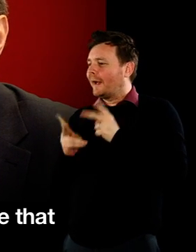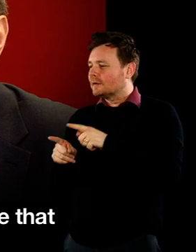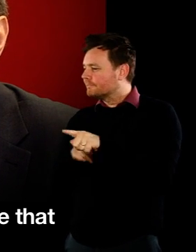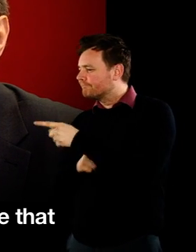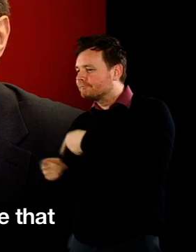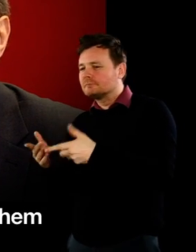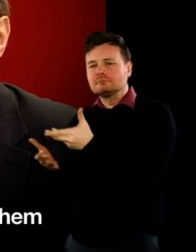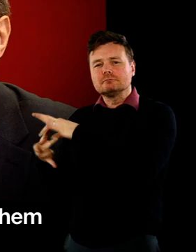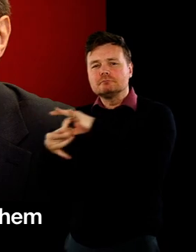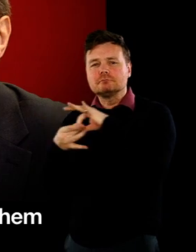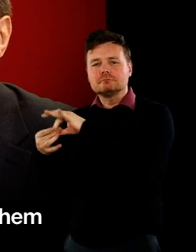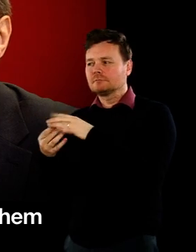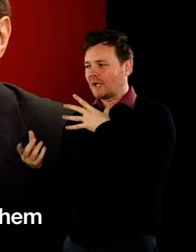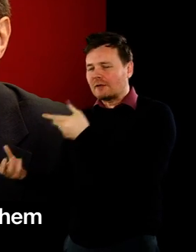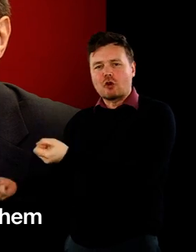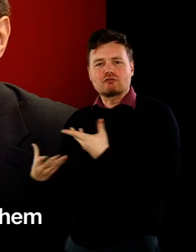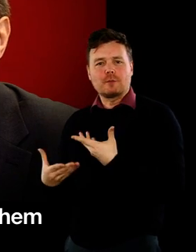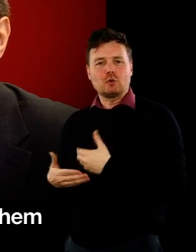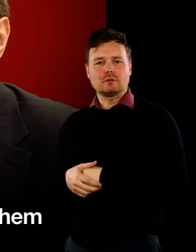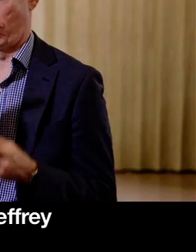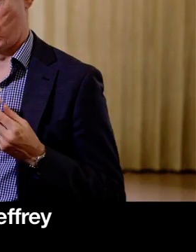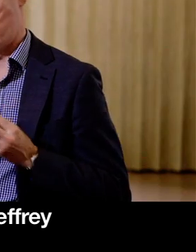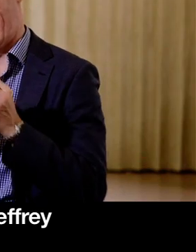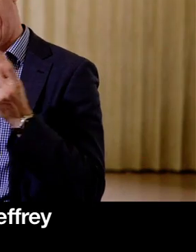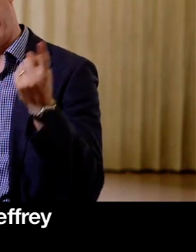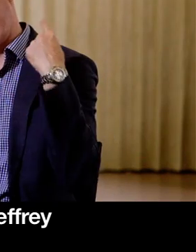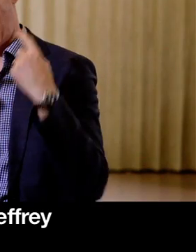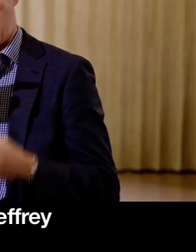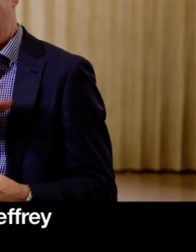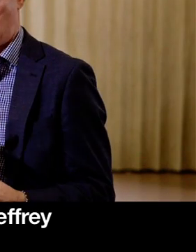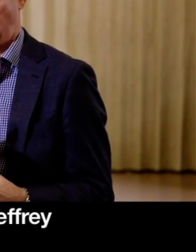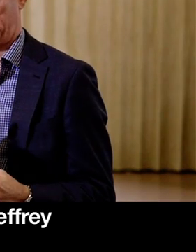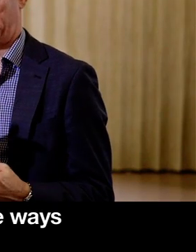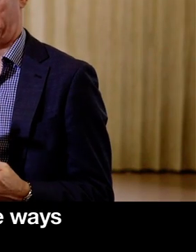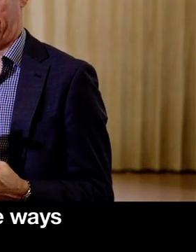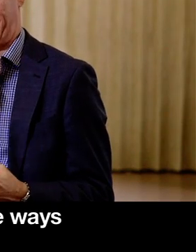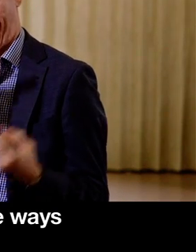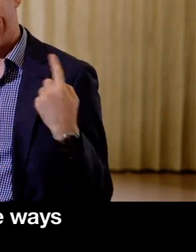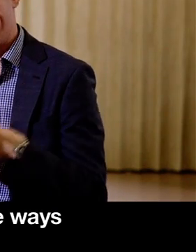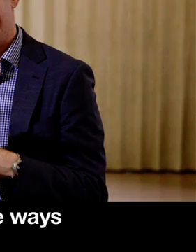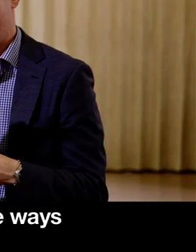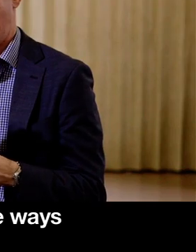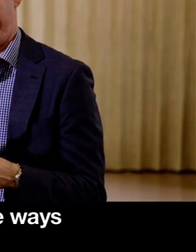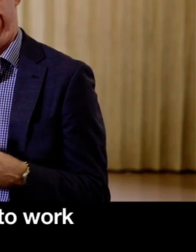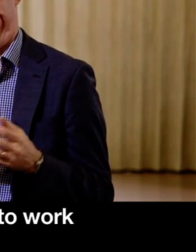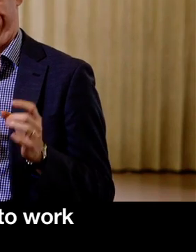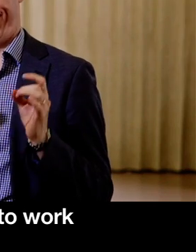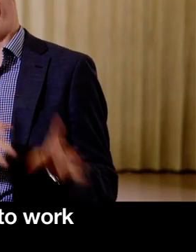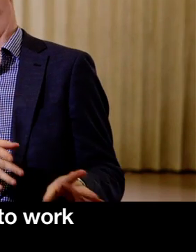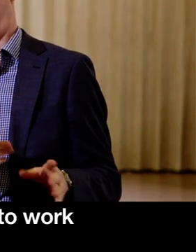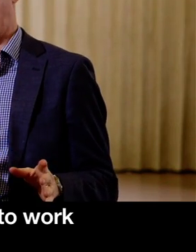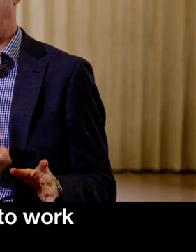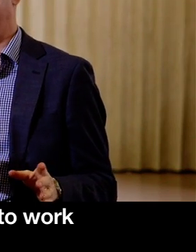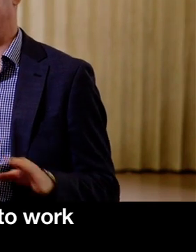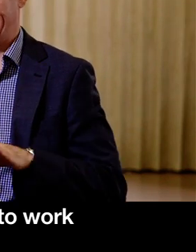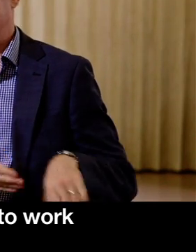ways to make that contribution very meaningful for them. When we set up Mutt and Jeffrey, we were looking at creative ways of how we can